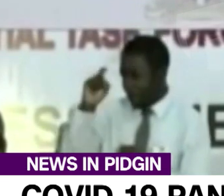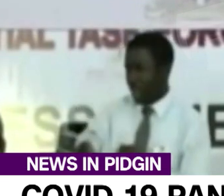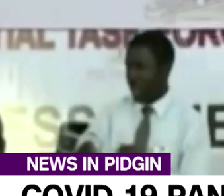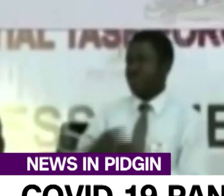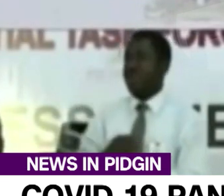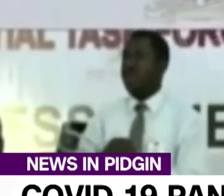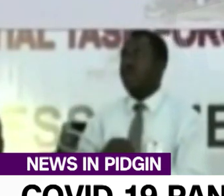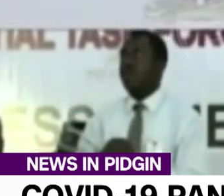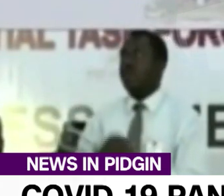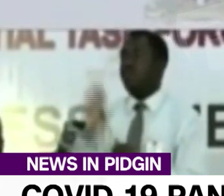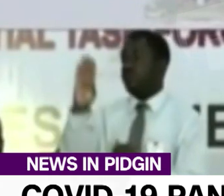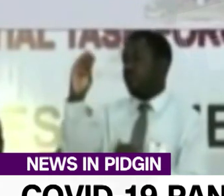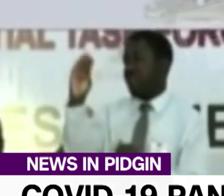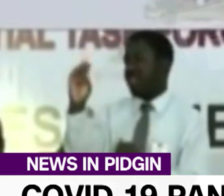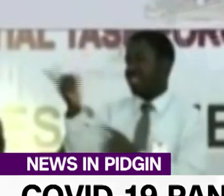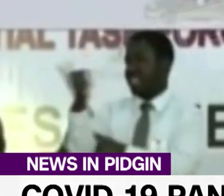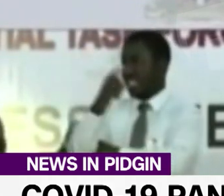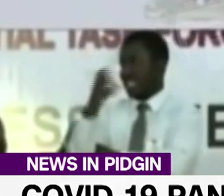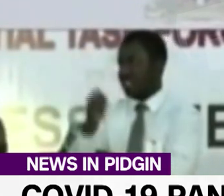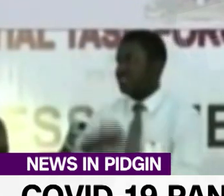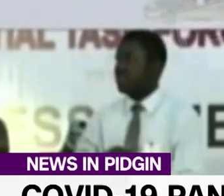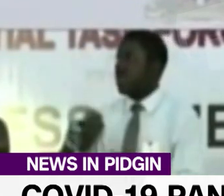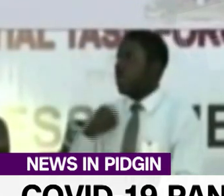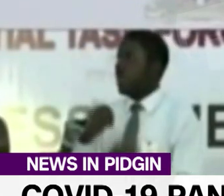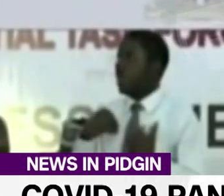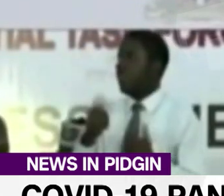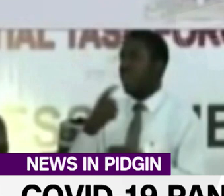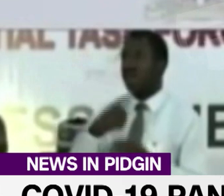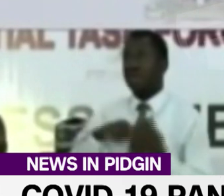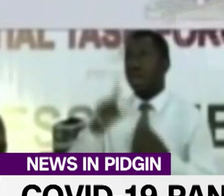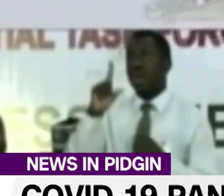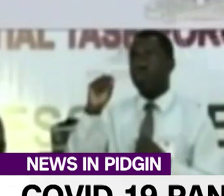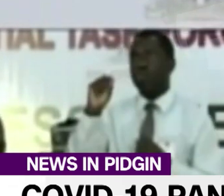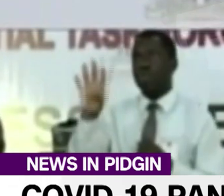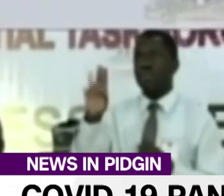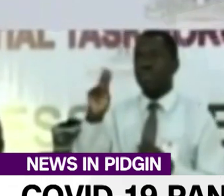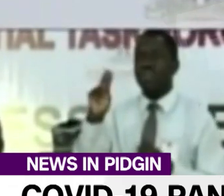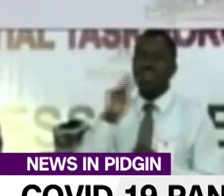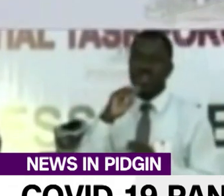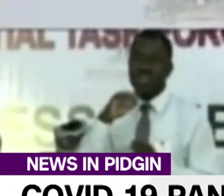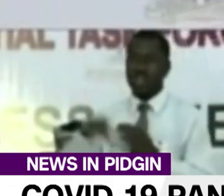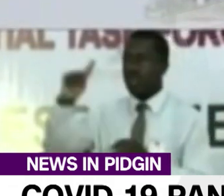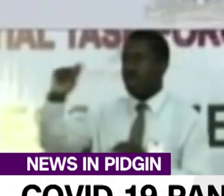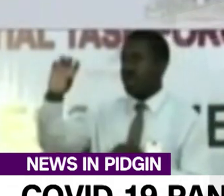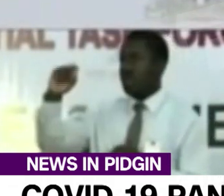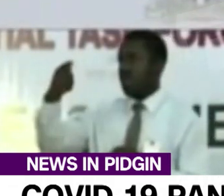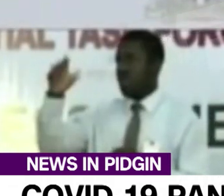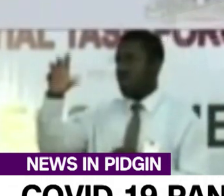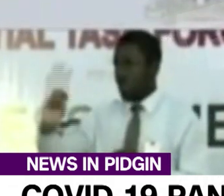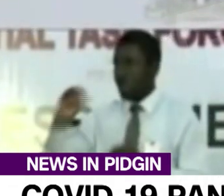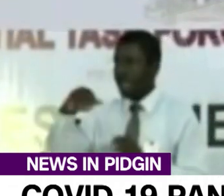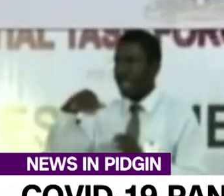14 days once they have come in. We have another 24 Nigerians in Togo in a hotel,